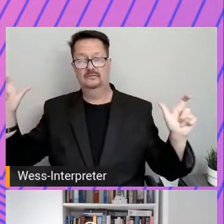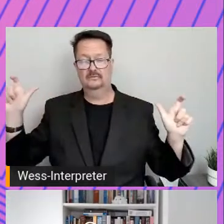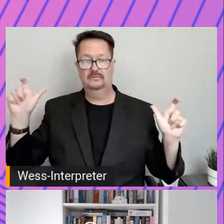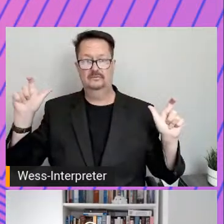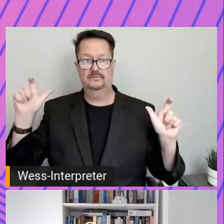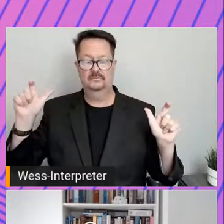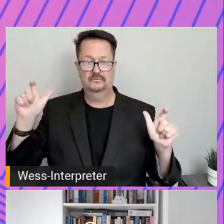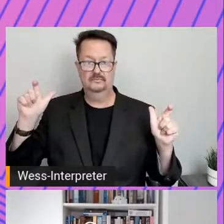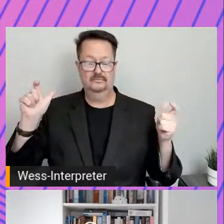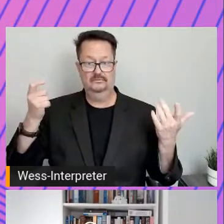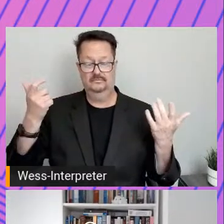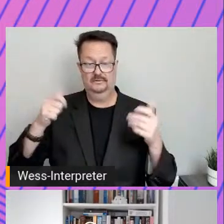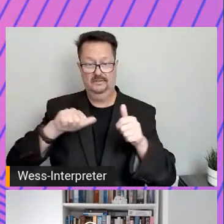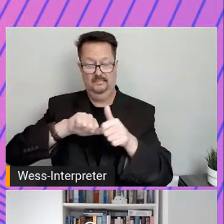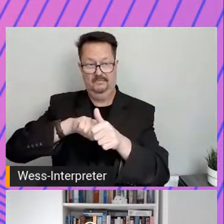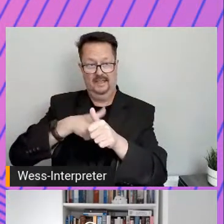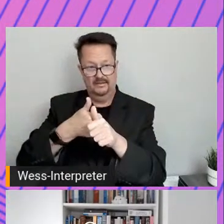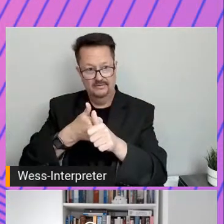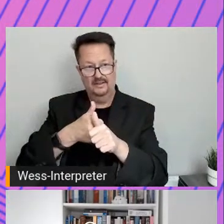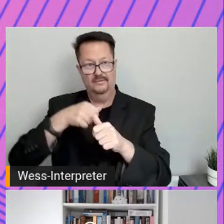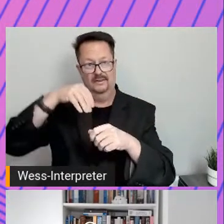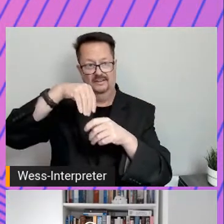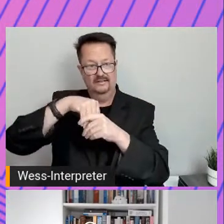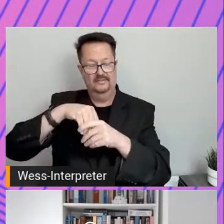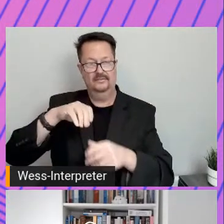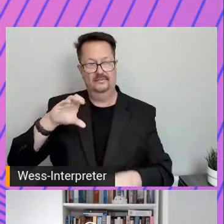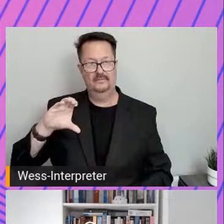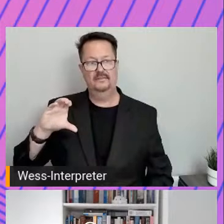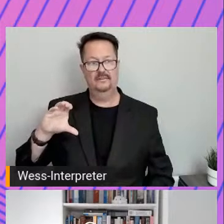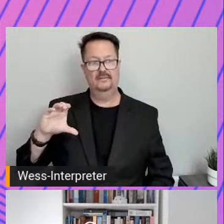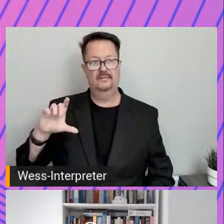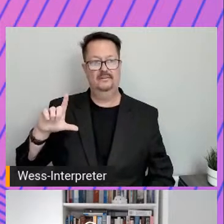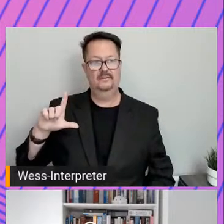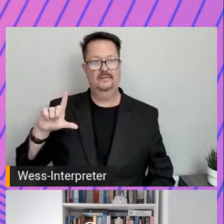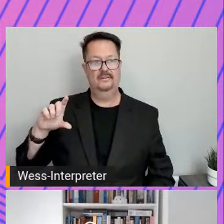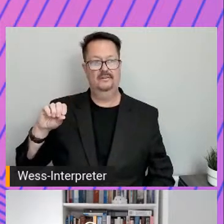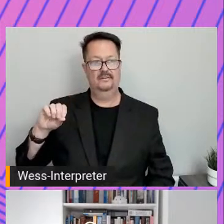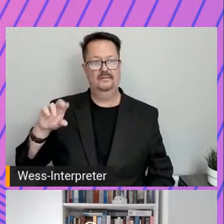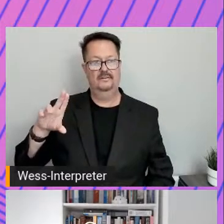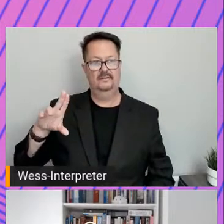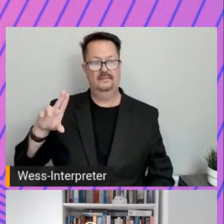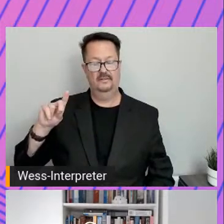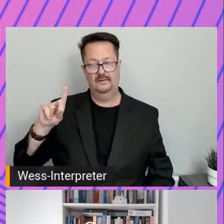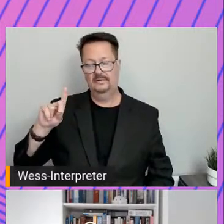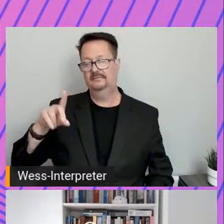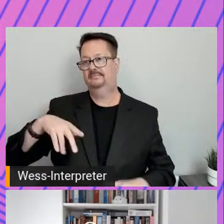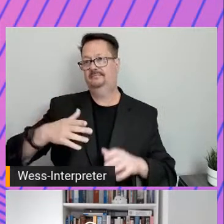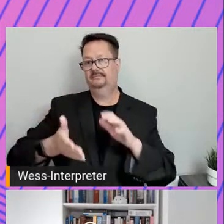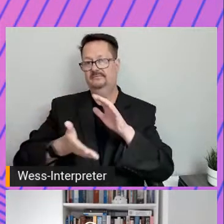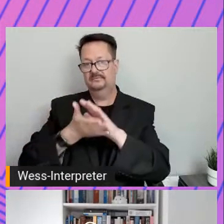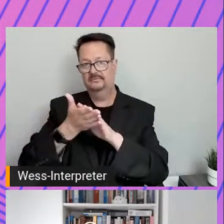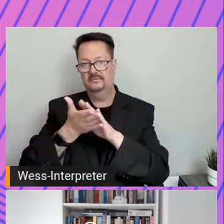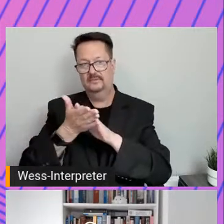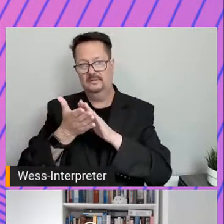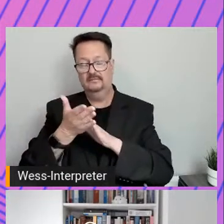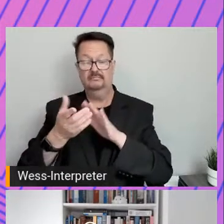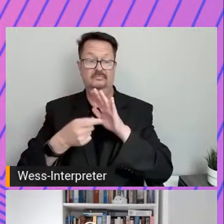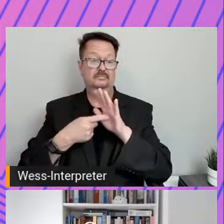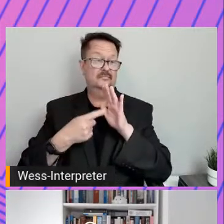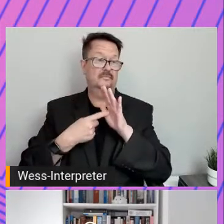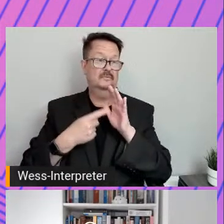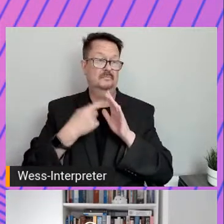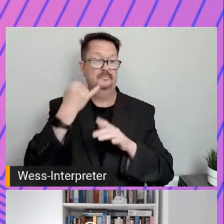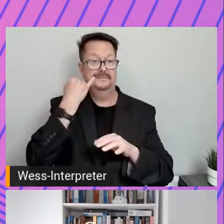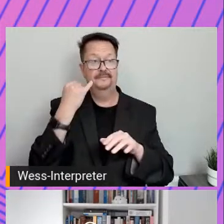running in the background in the cloud. And so you have multiple programs running across multiple cores. And sometimes if you're